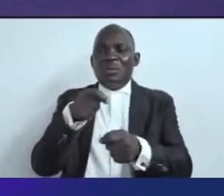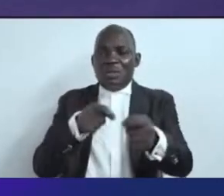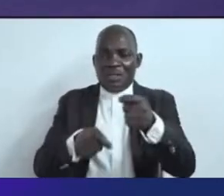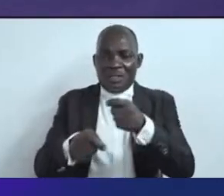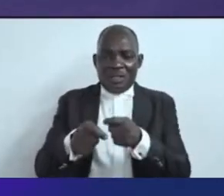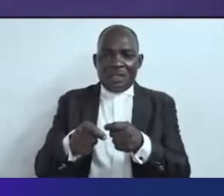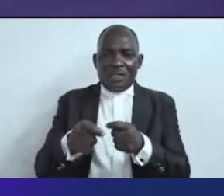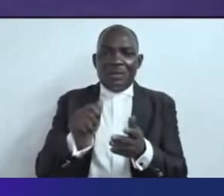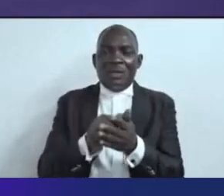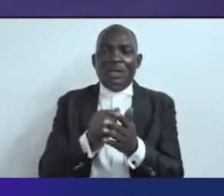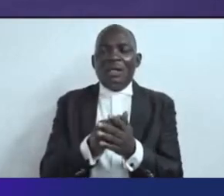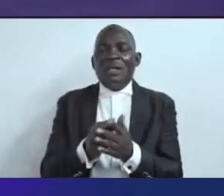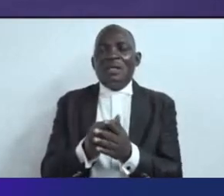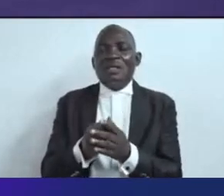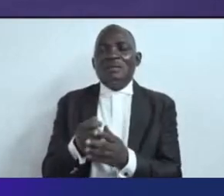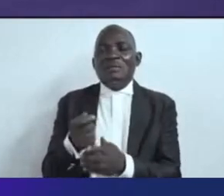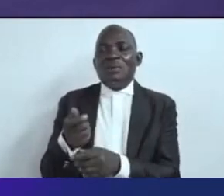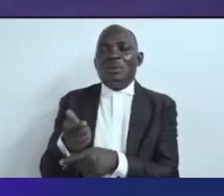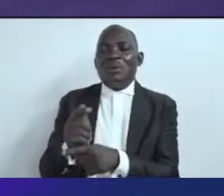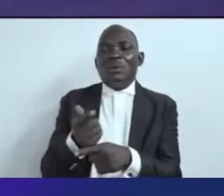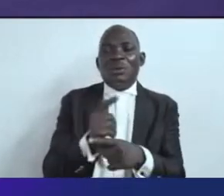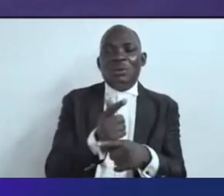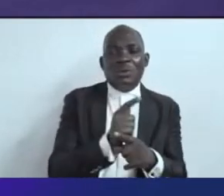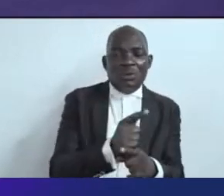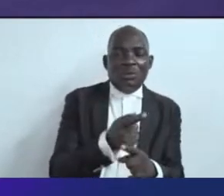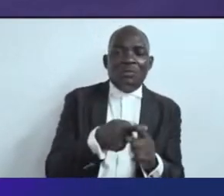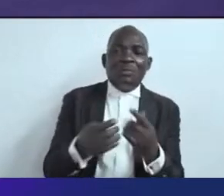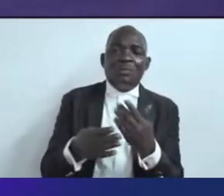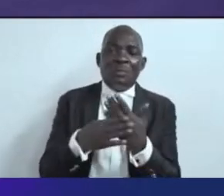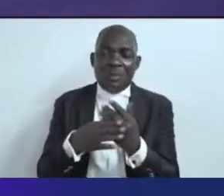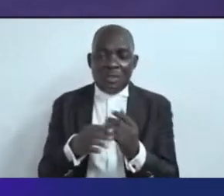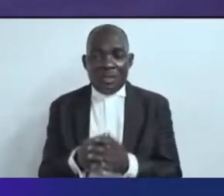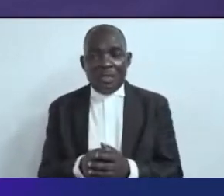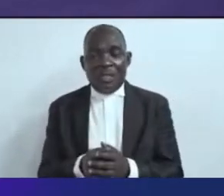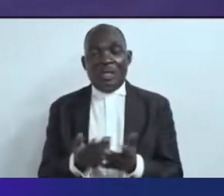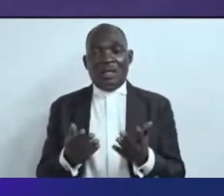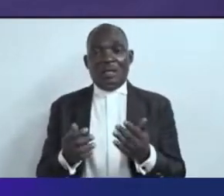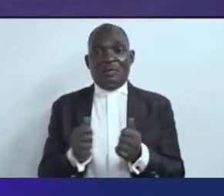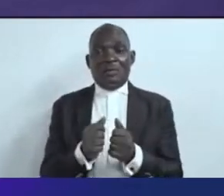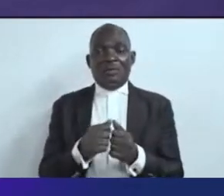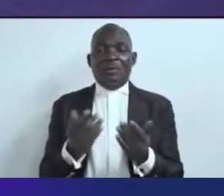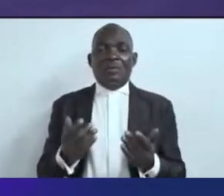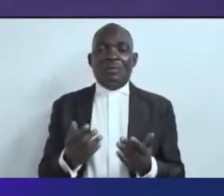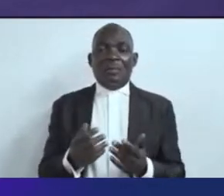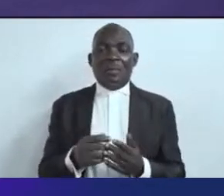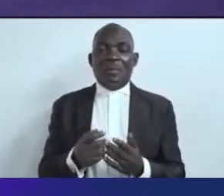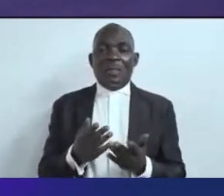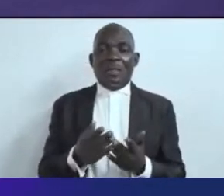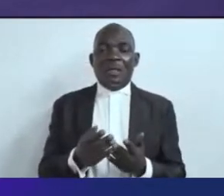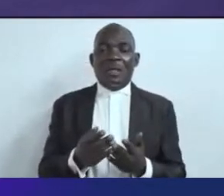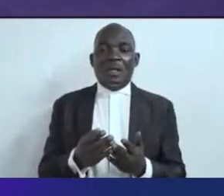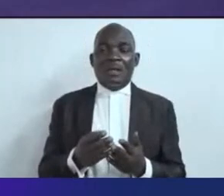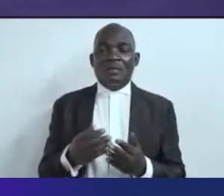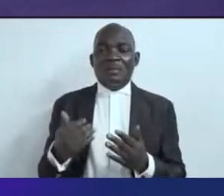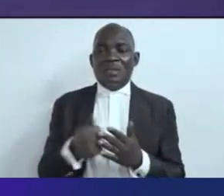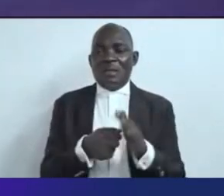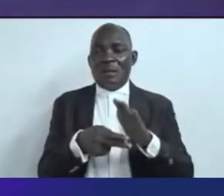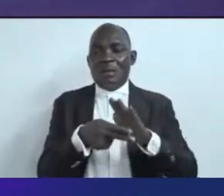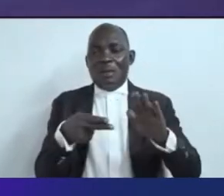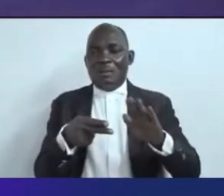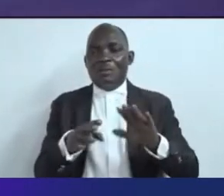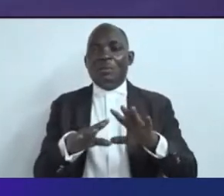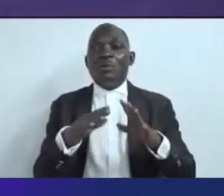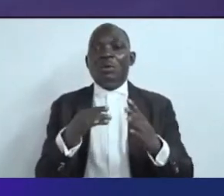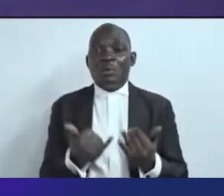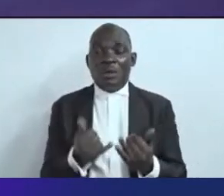the syndication of banks with the brand companies who are going to